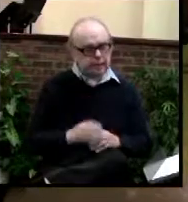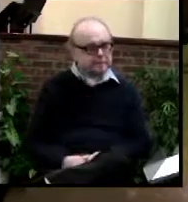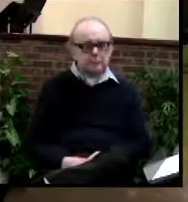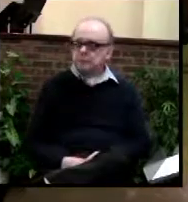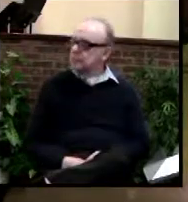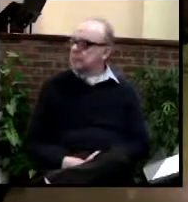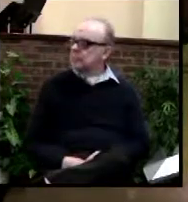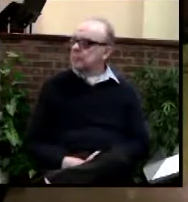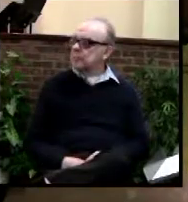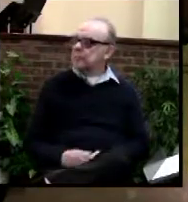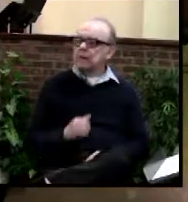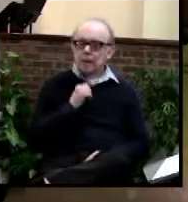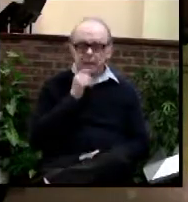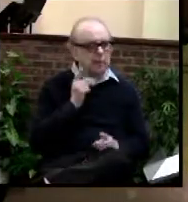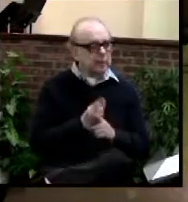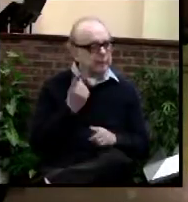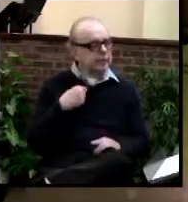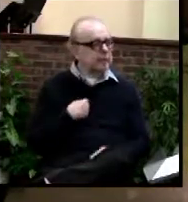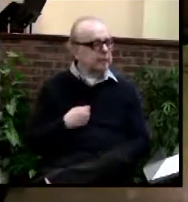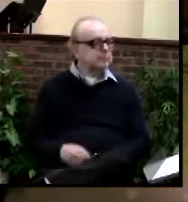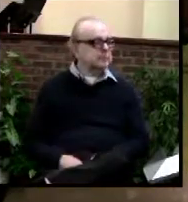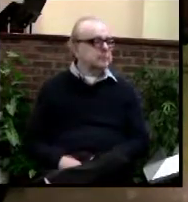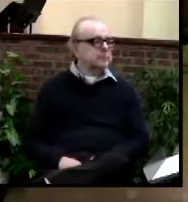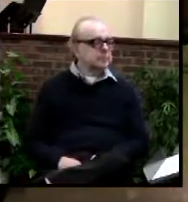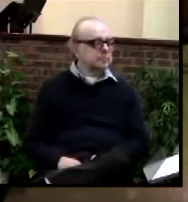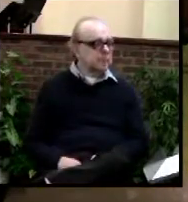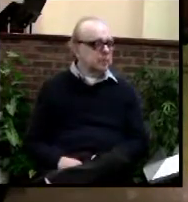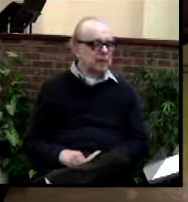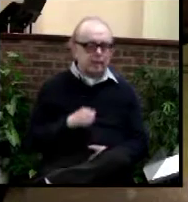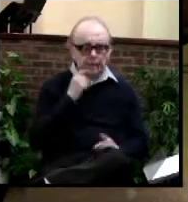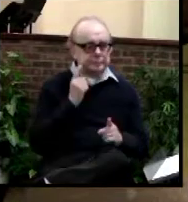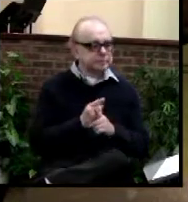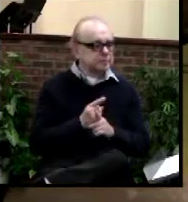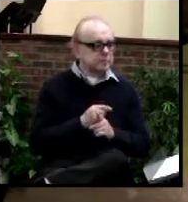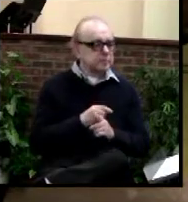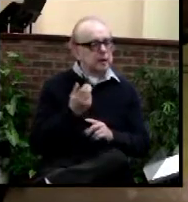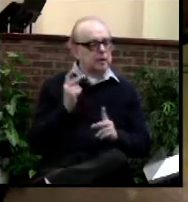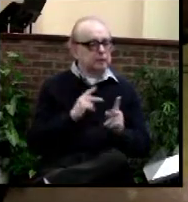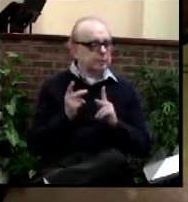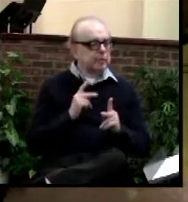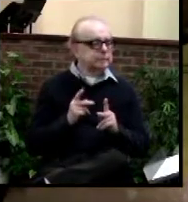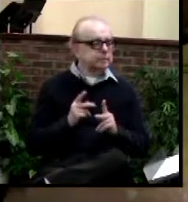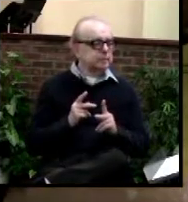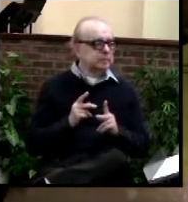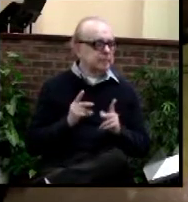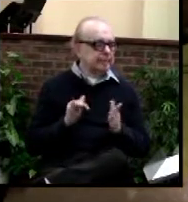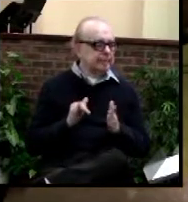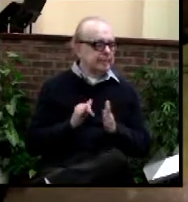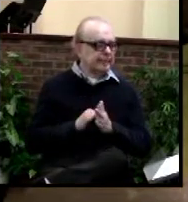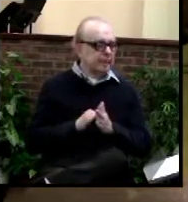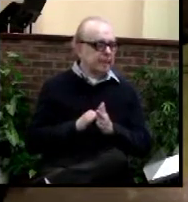they're not appropriate for me. And they're not appropriate for other people to think that those are my